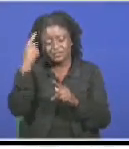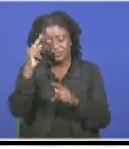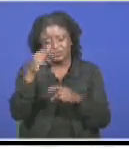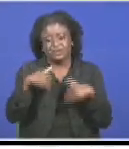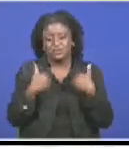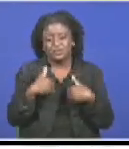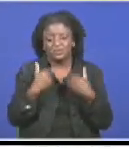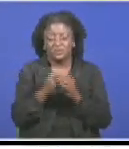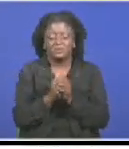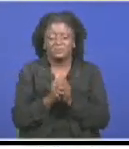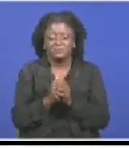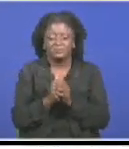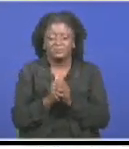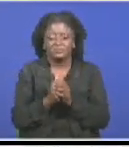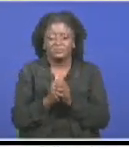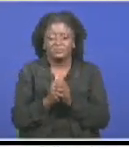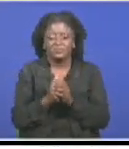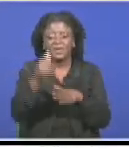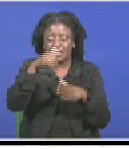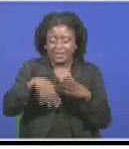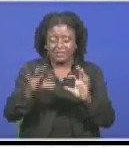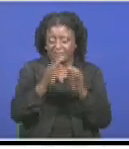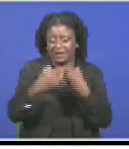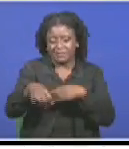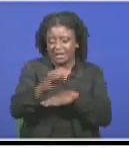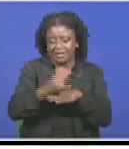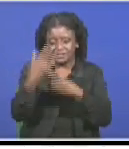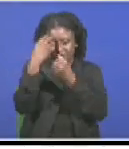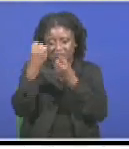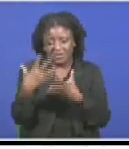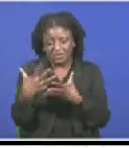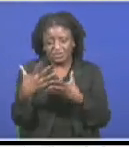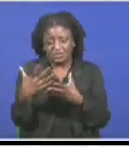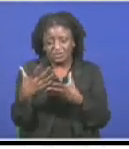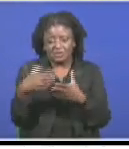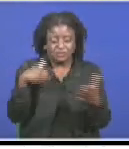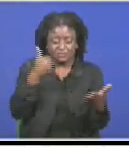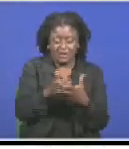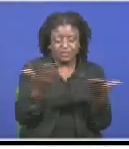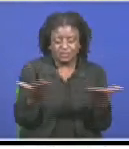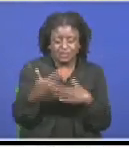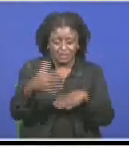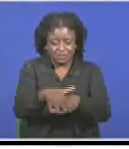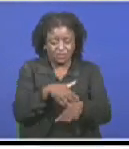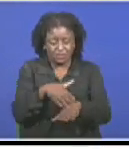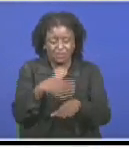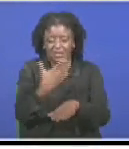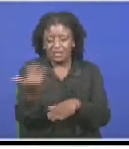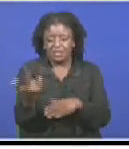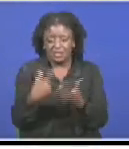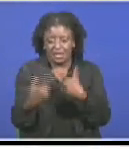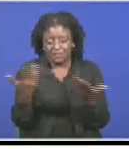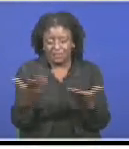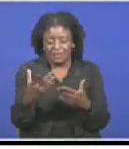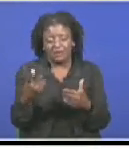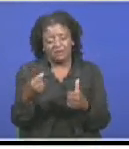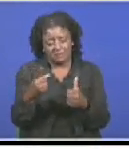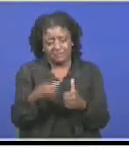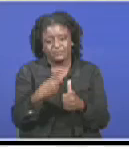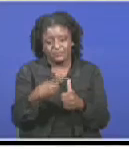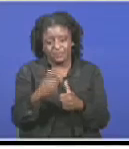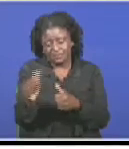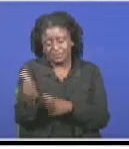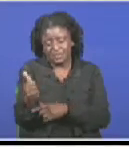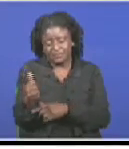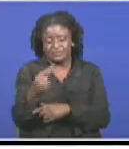family islands, information takes slow in getting here, and he come firsthand and tell the kids about the